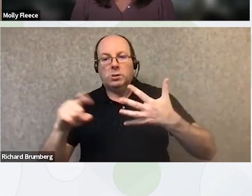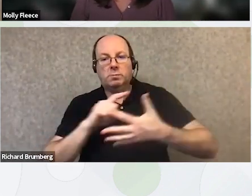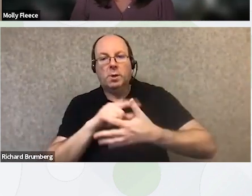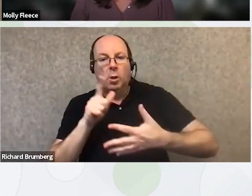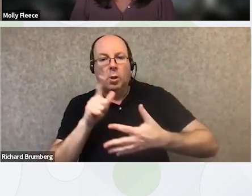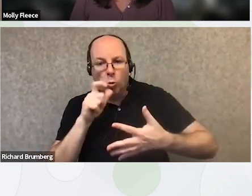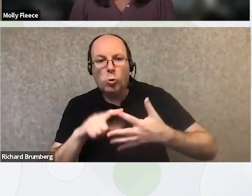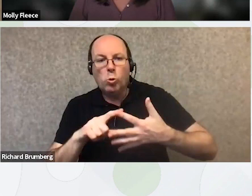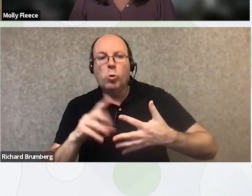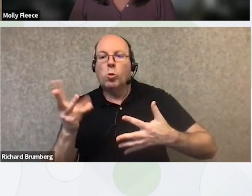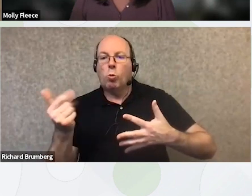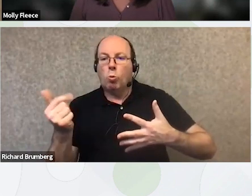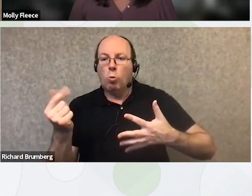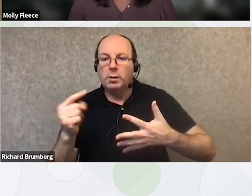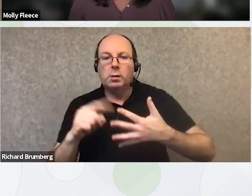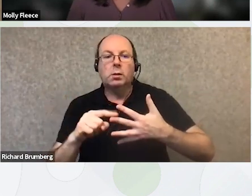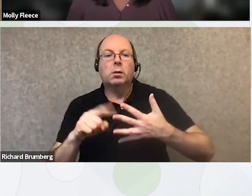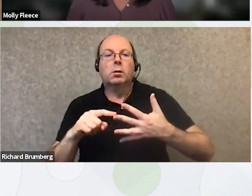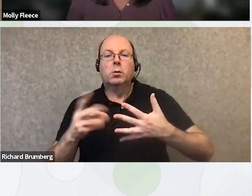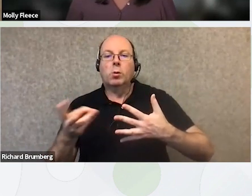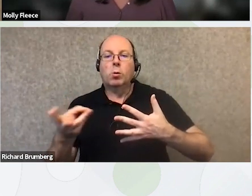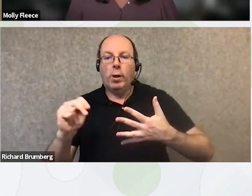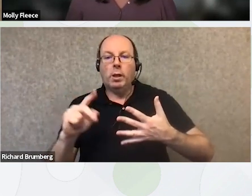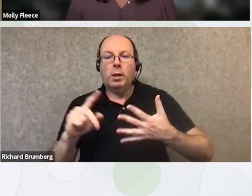what, when, where, how.